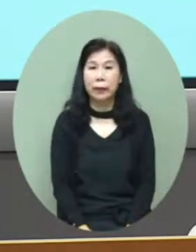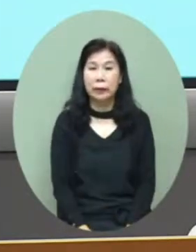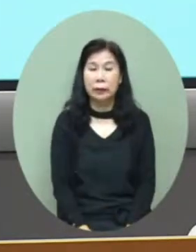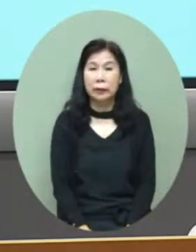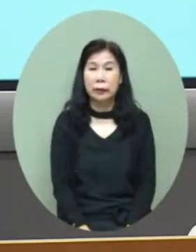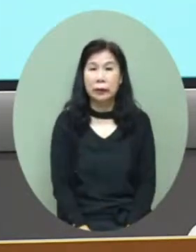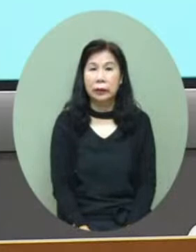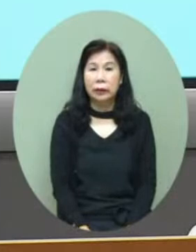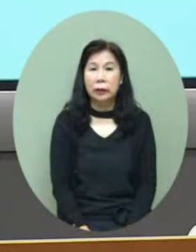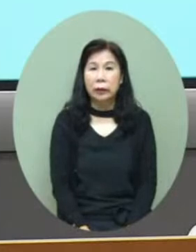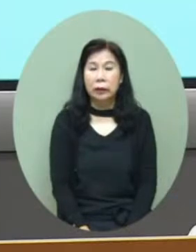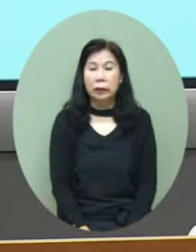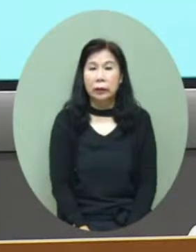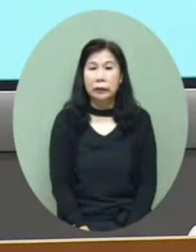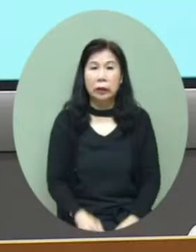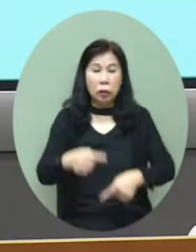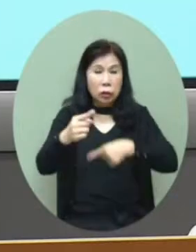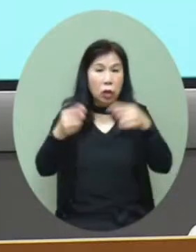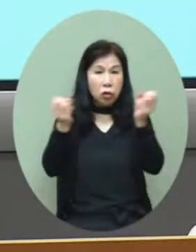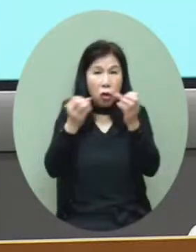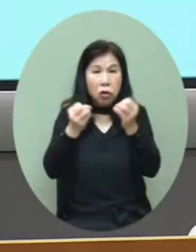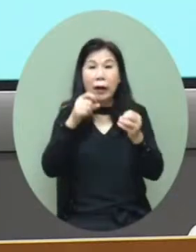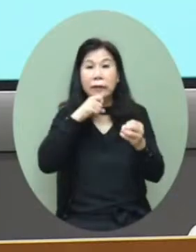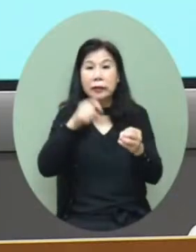close communication with the mainland.